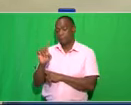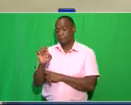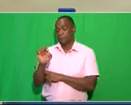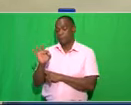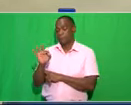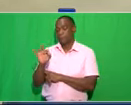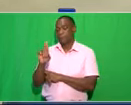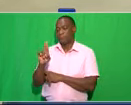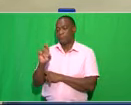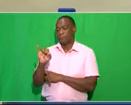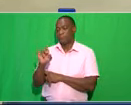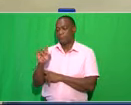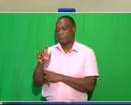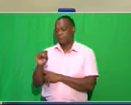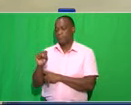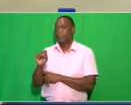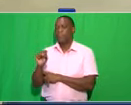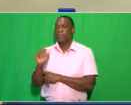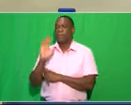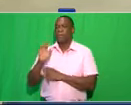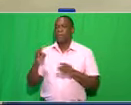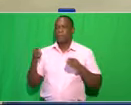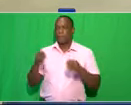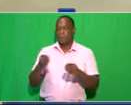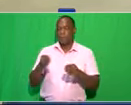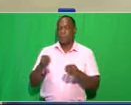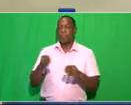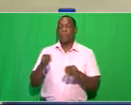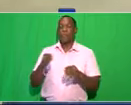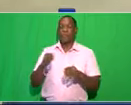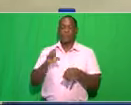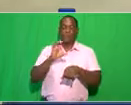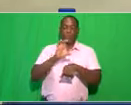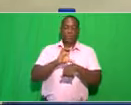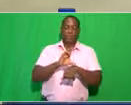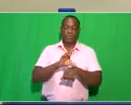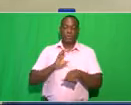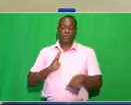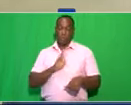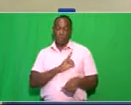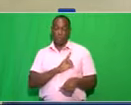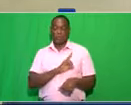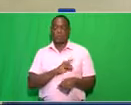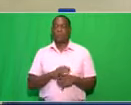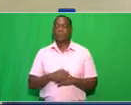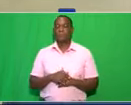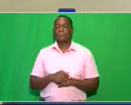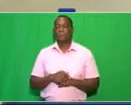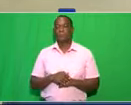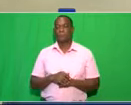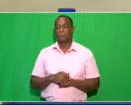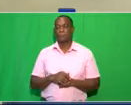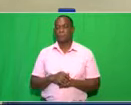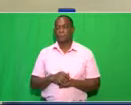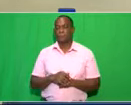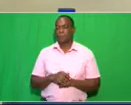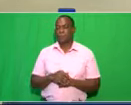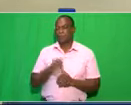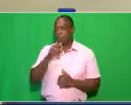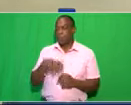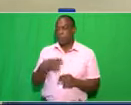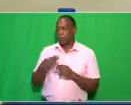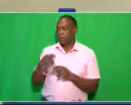as partners, Ms. Sharon Mangru, Mr. Ali, and Abdul Mohan,